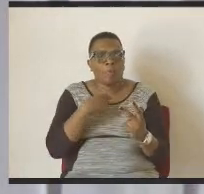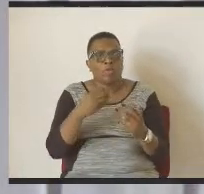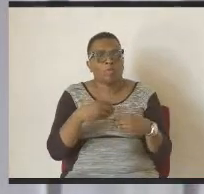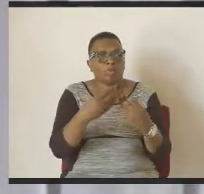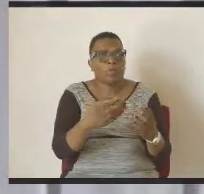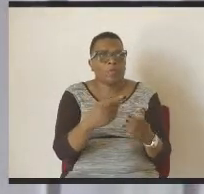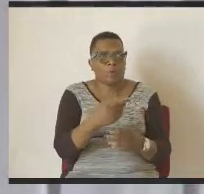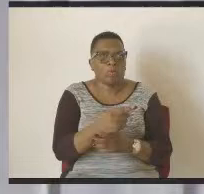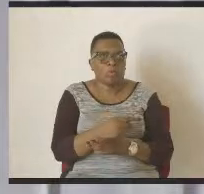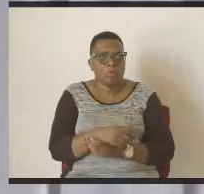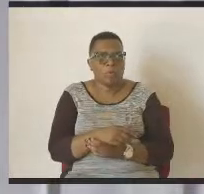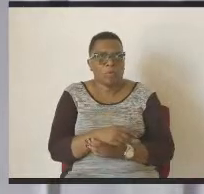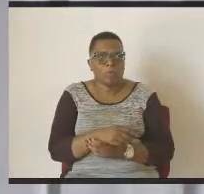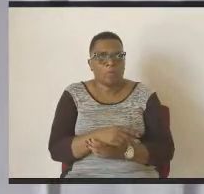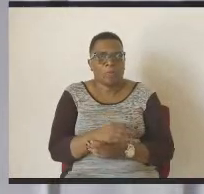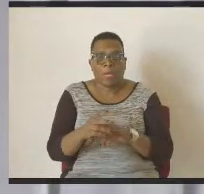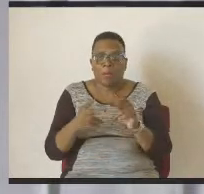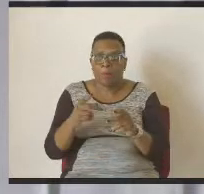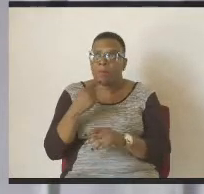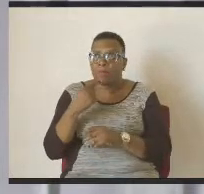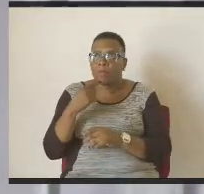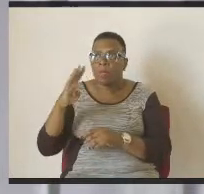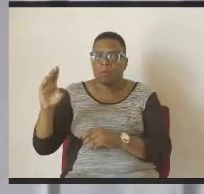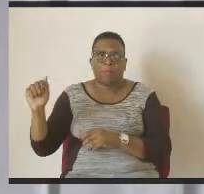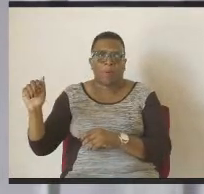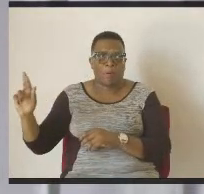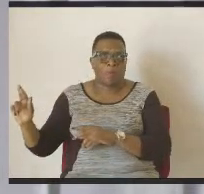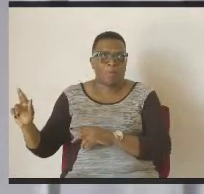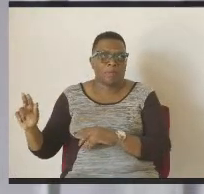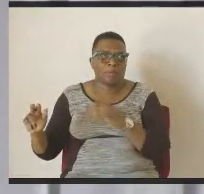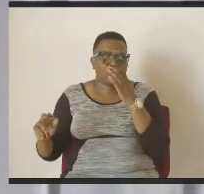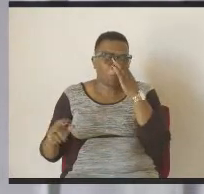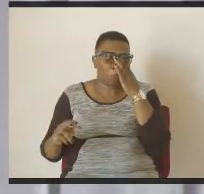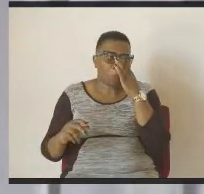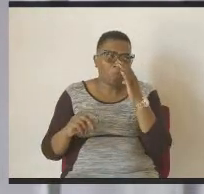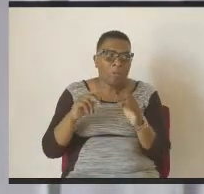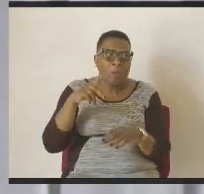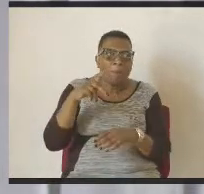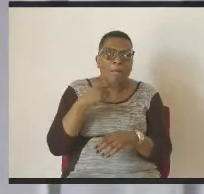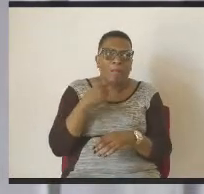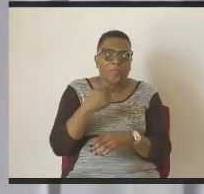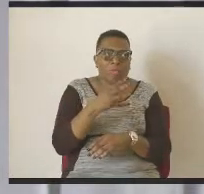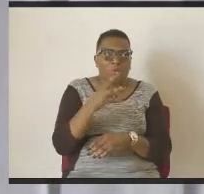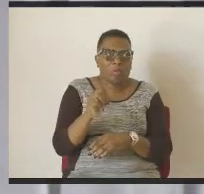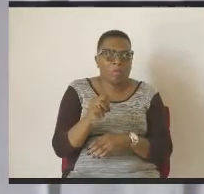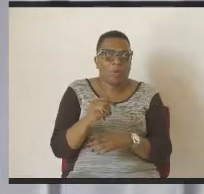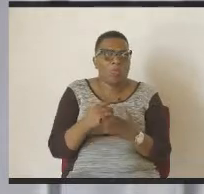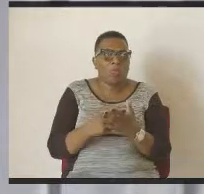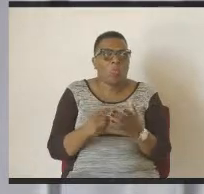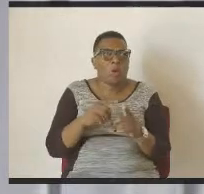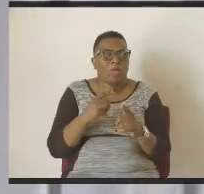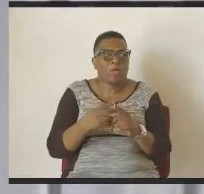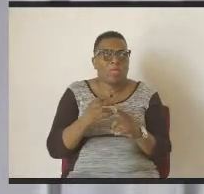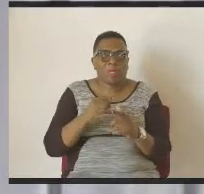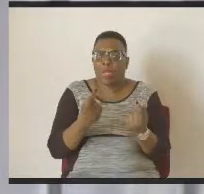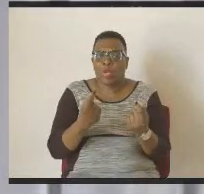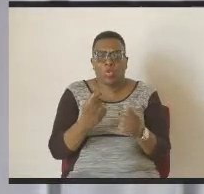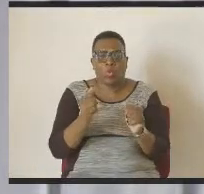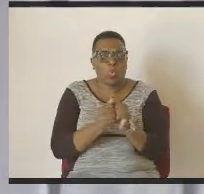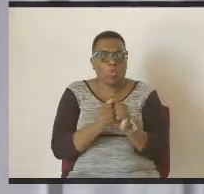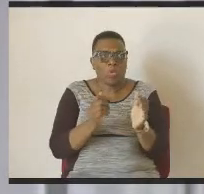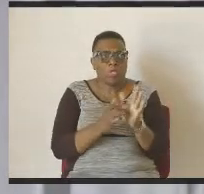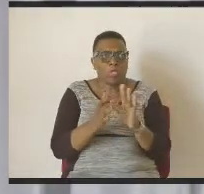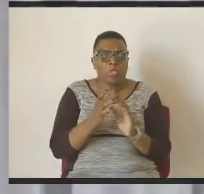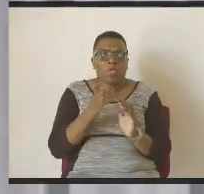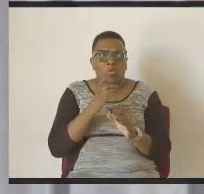you? They said, Barabbas. Pilate said to them, what then shall I do with Jesus, who is called